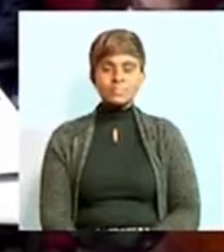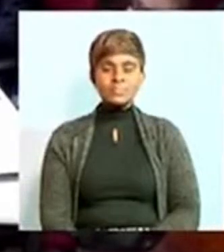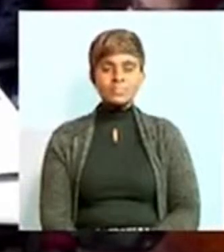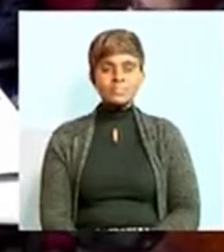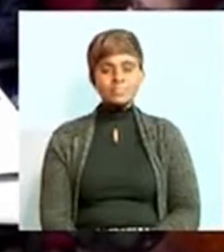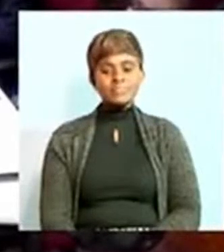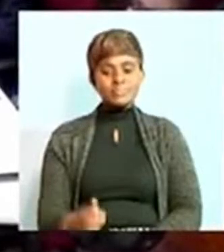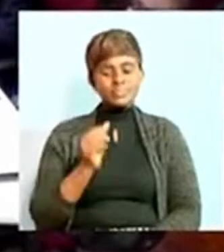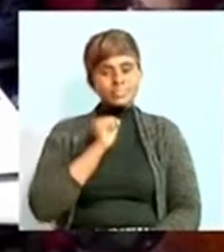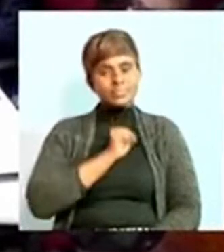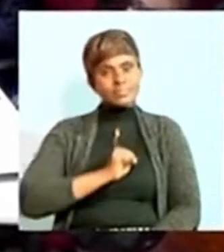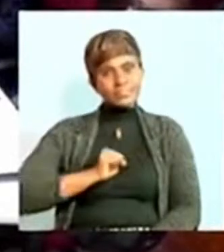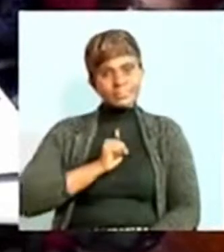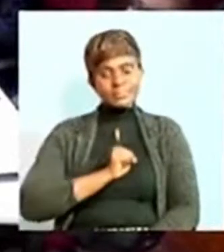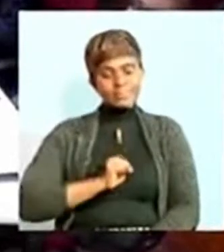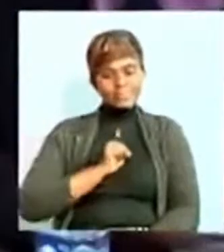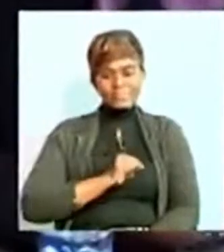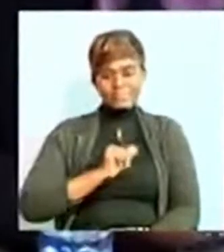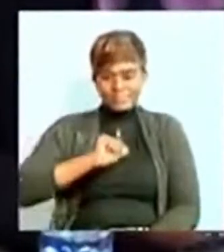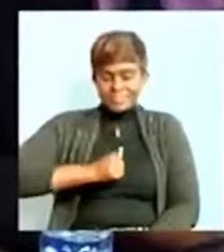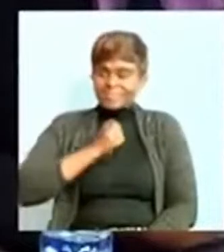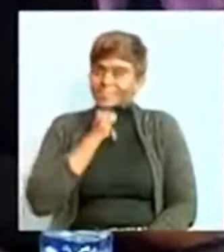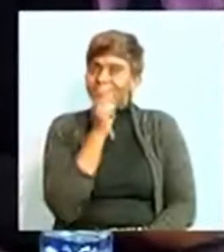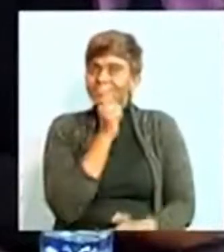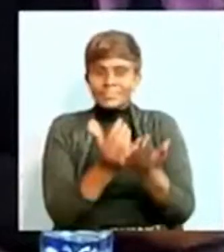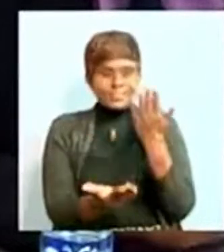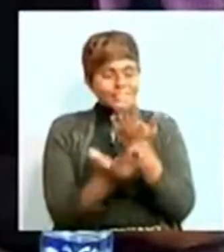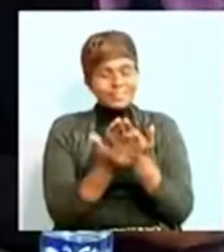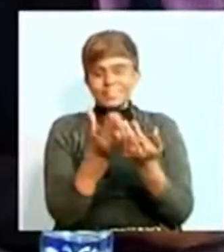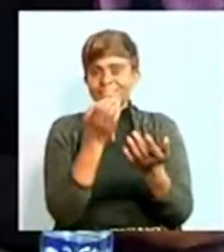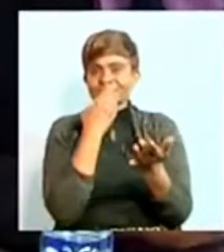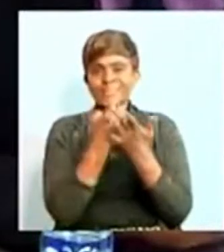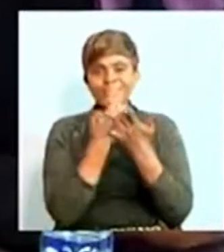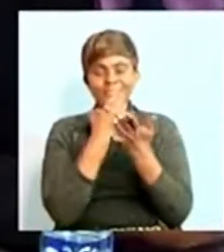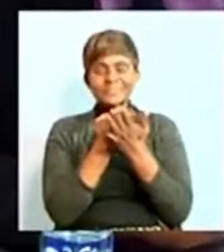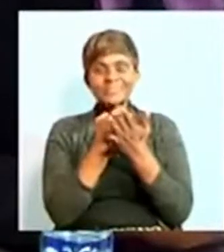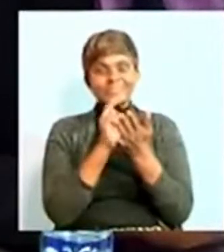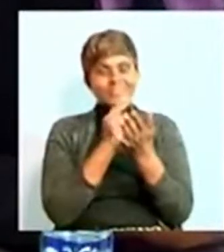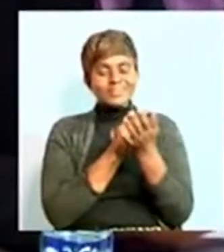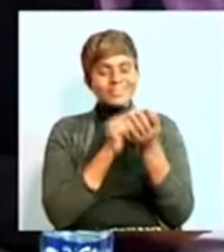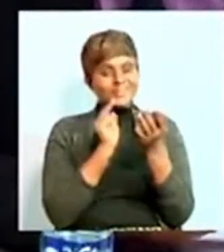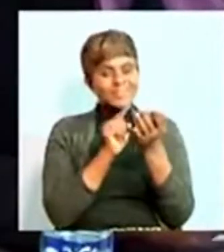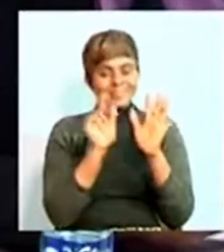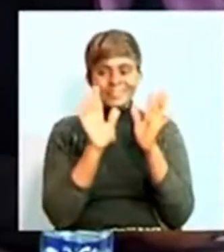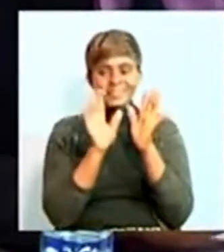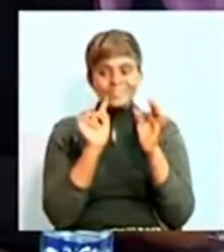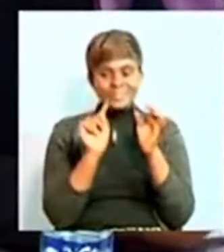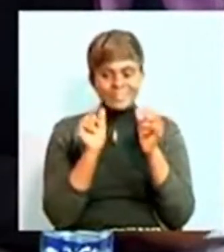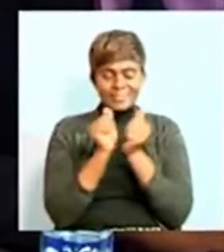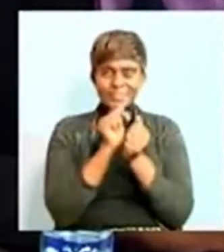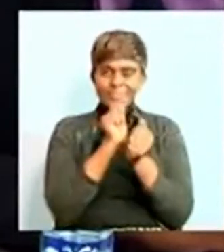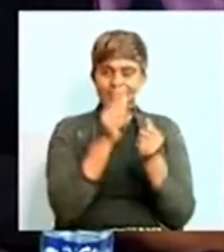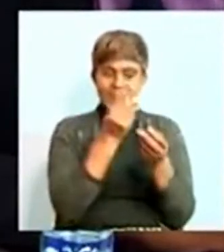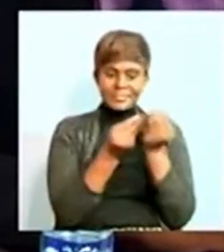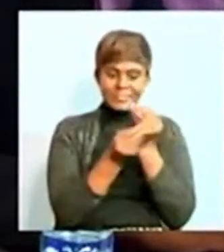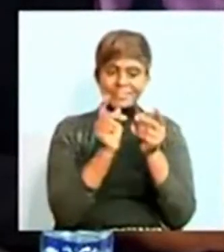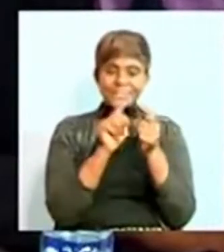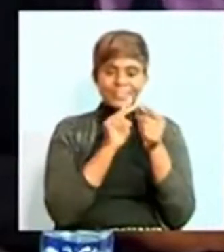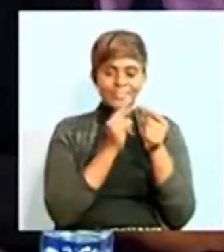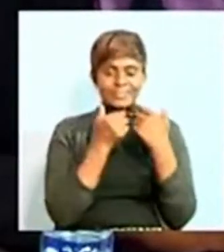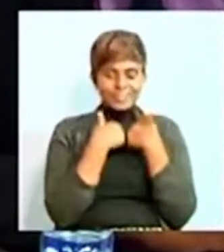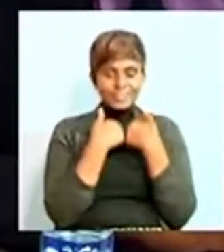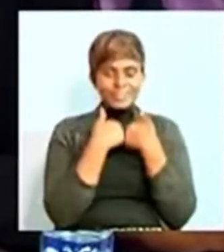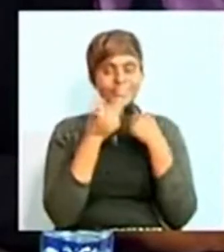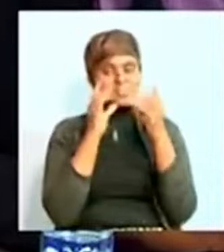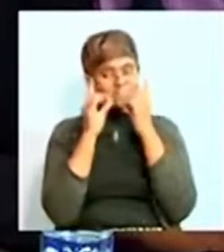Anyway, our apology, we did not maybe attach the evidence as an engagement with the statutory bodies, but we had a